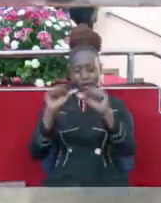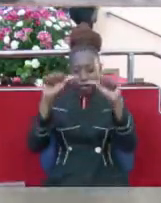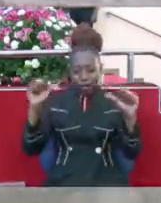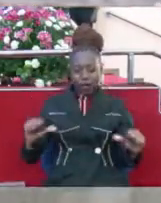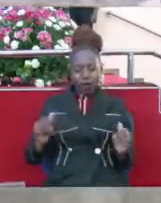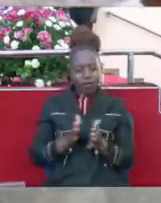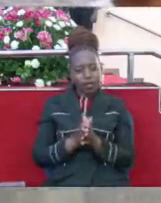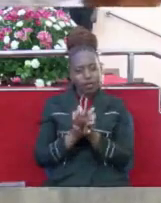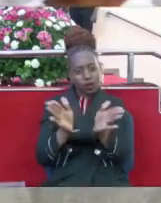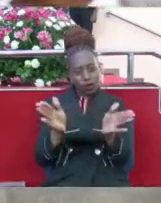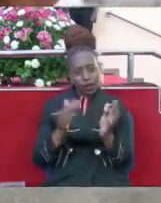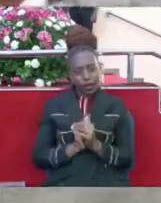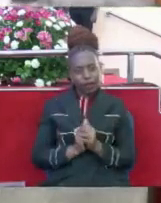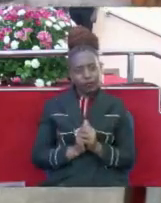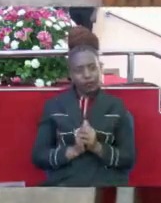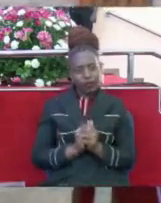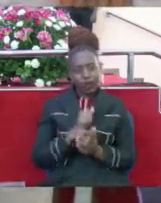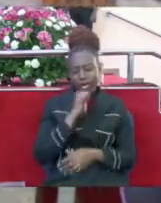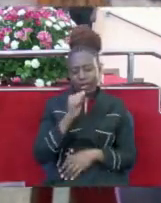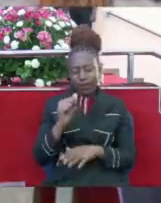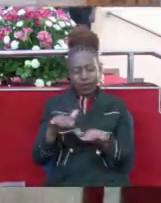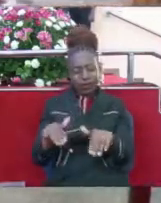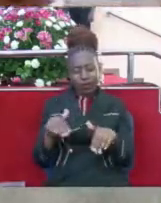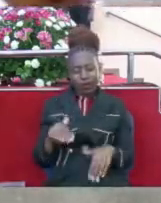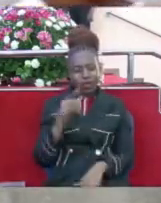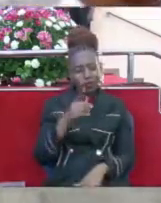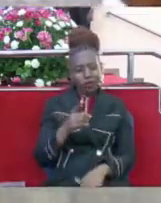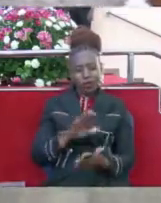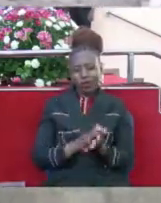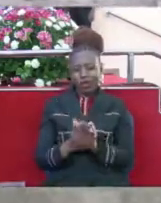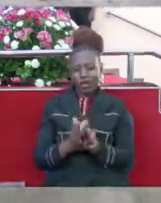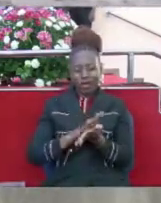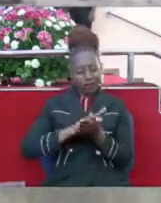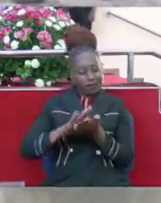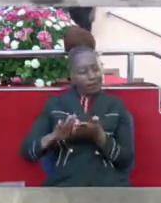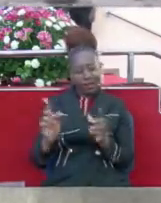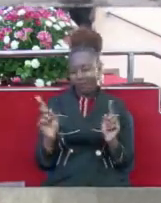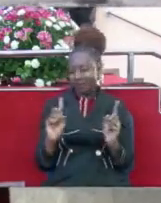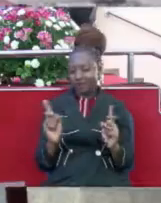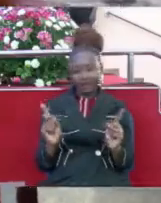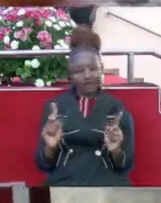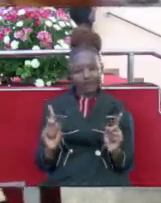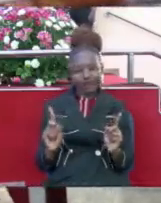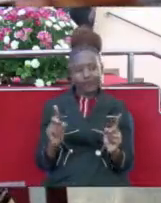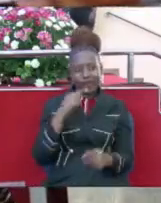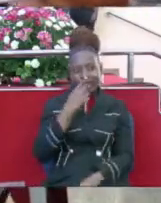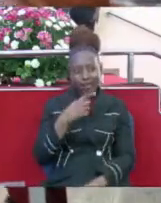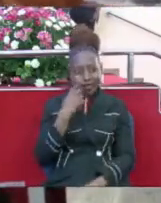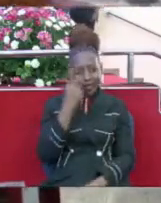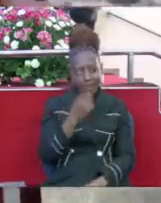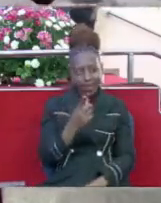Madhabahu yamefunguliwa. And he's not waiting for you to deal with your issues first. Ngojea kwamba ushughulikie mambo yako kwanza. He is saying, I loved